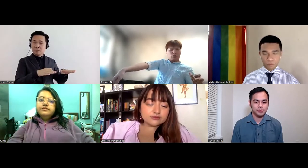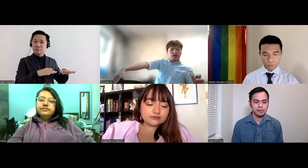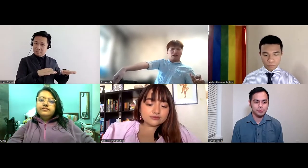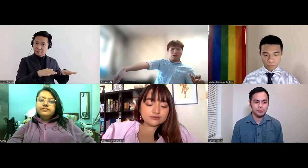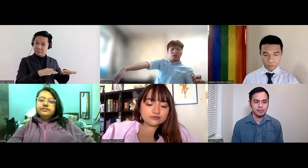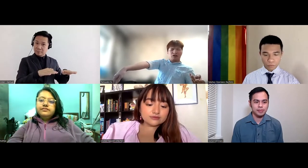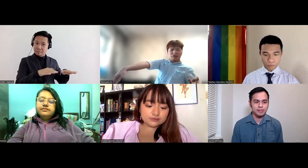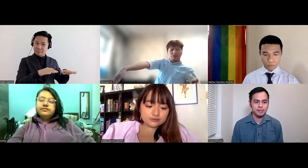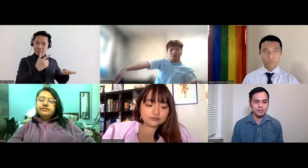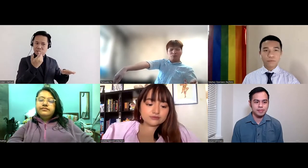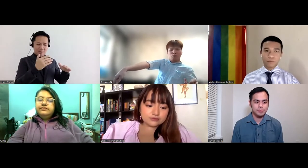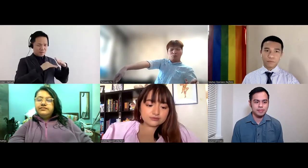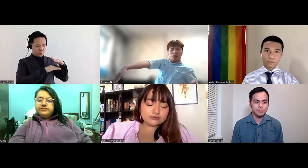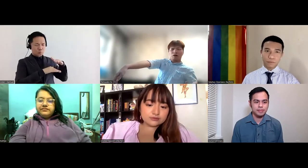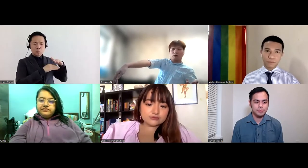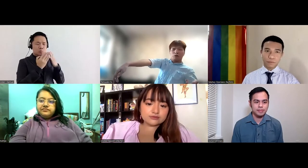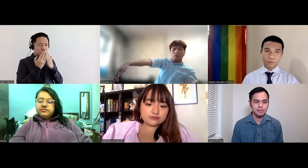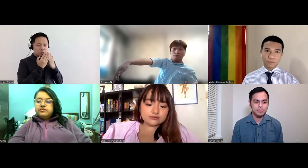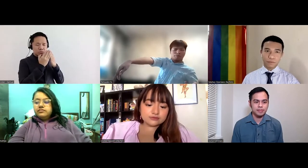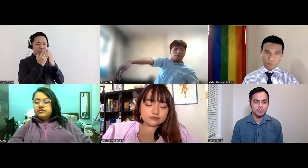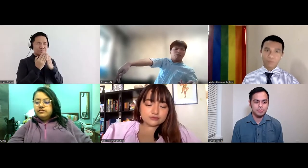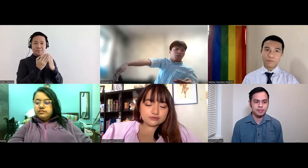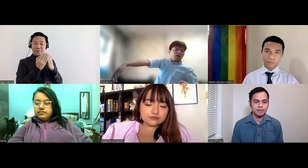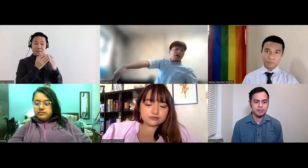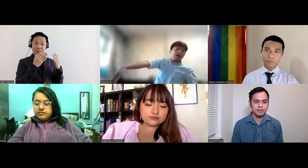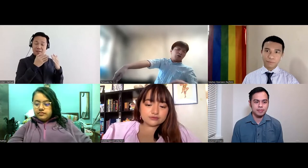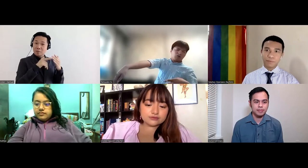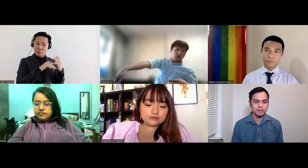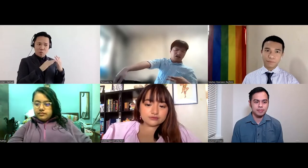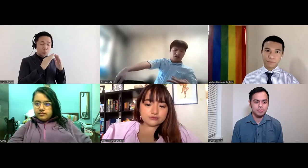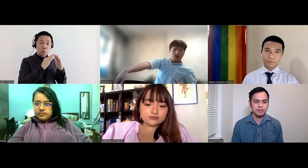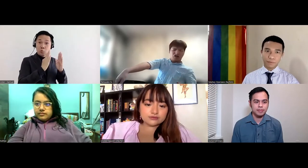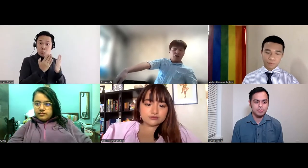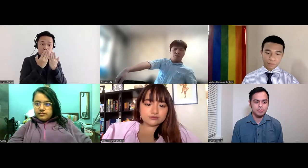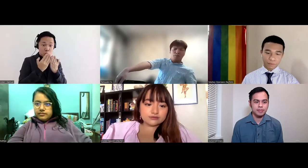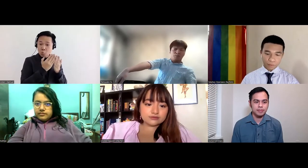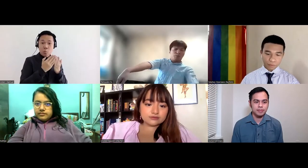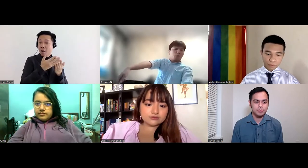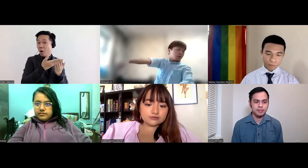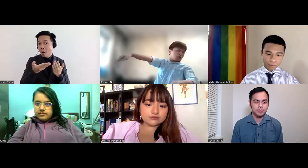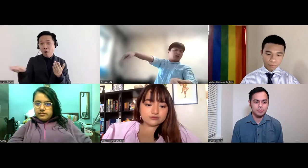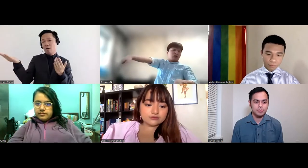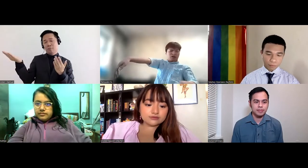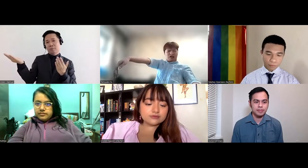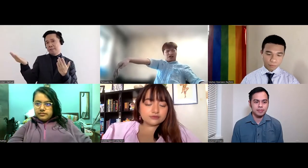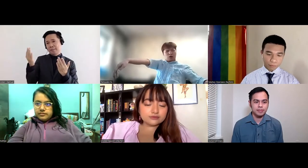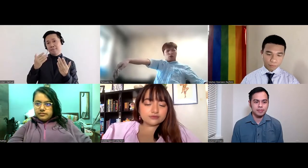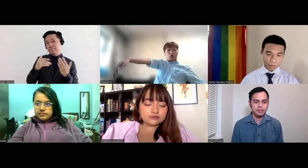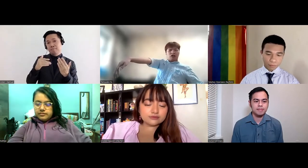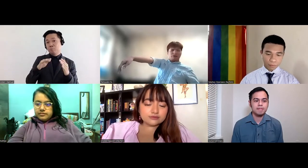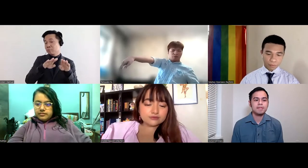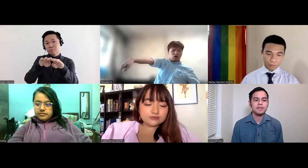from the kindergarten, if they go to school together with the rest of the kids, with the